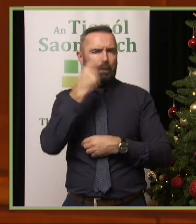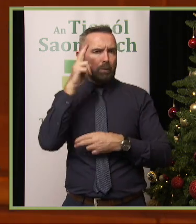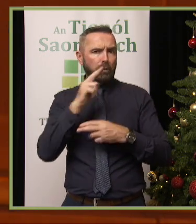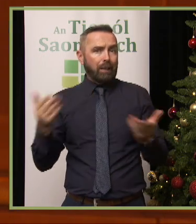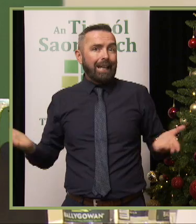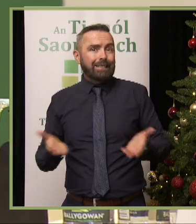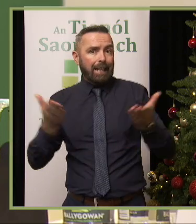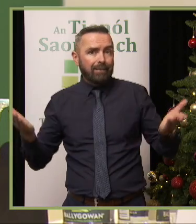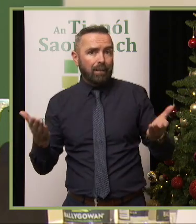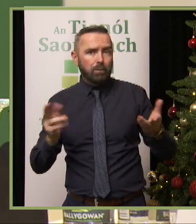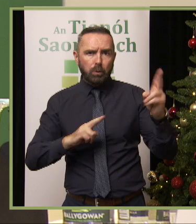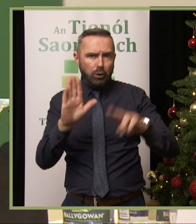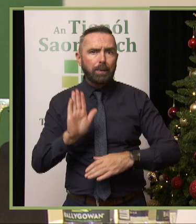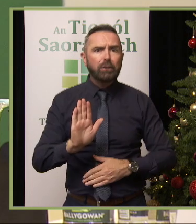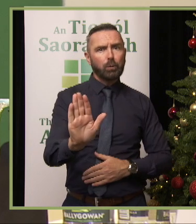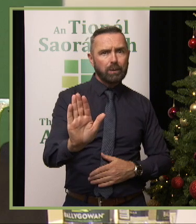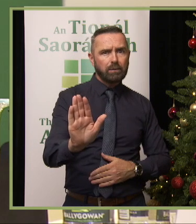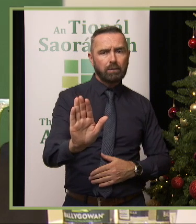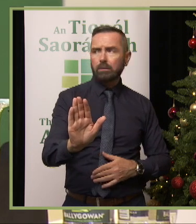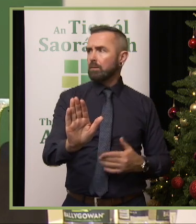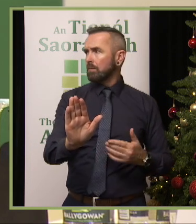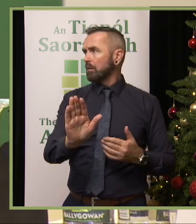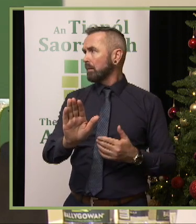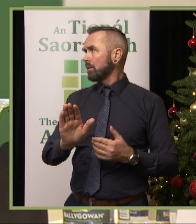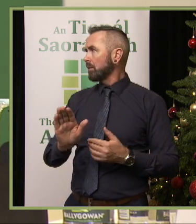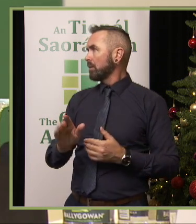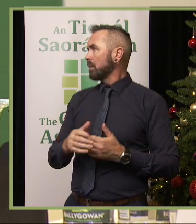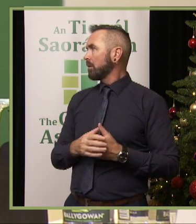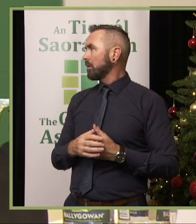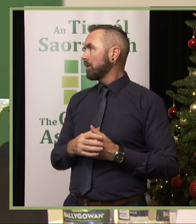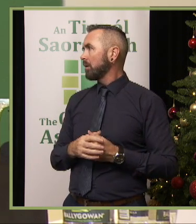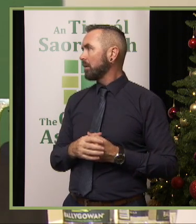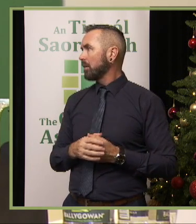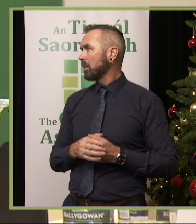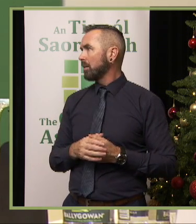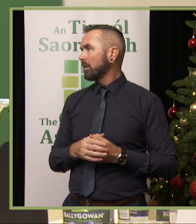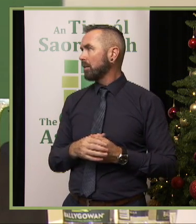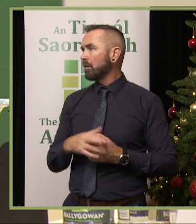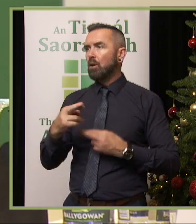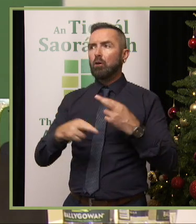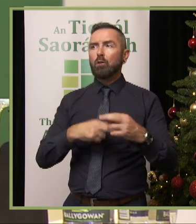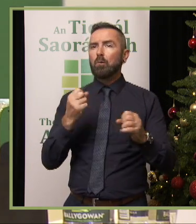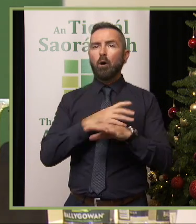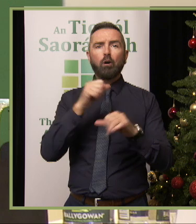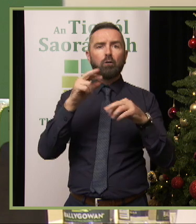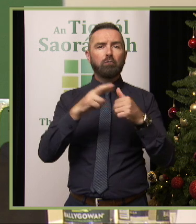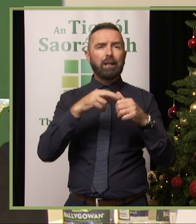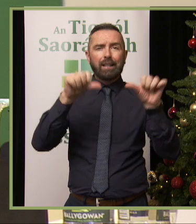Right? But the room has decided on the incentivised part, Brendan, already. Sorry.